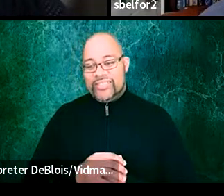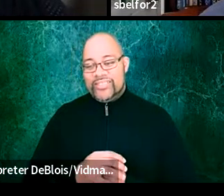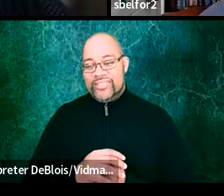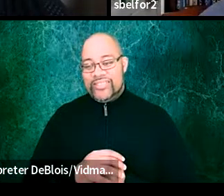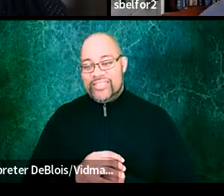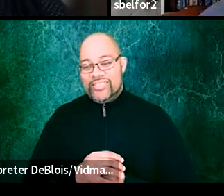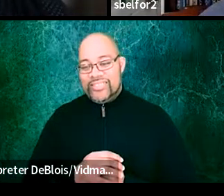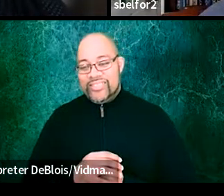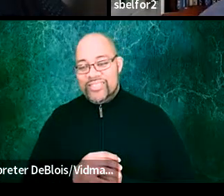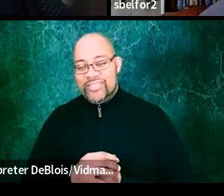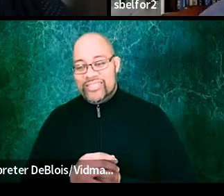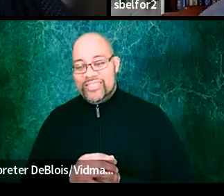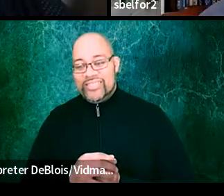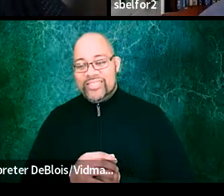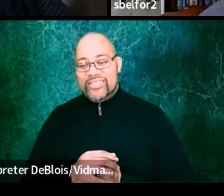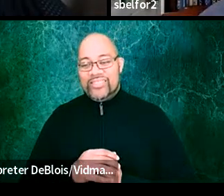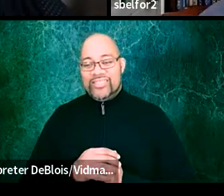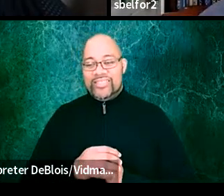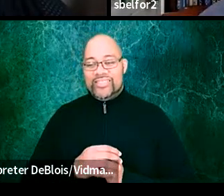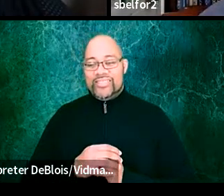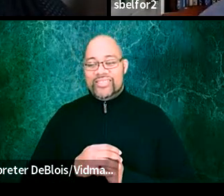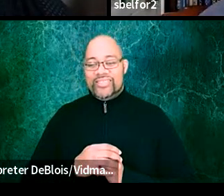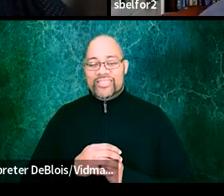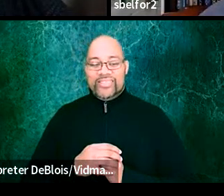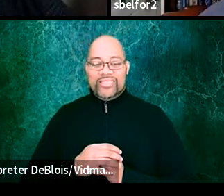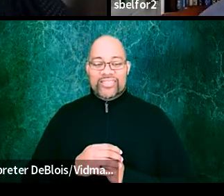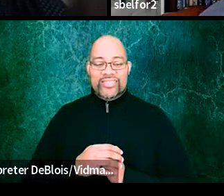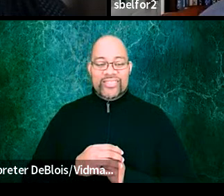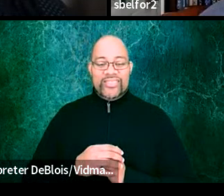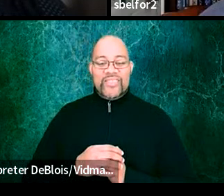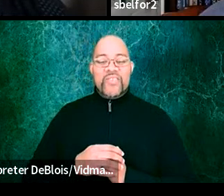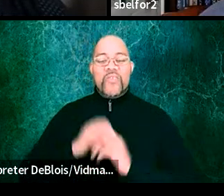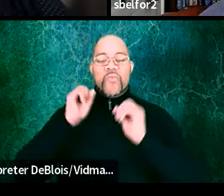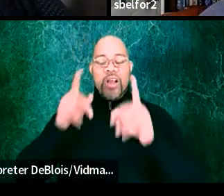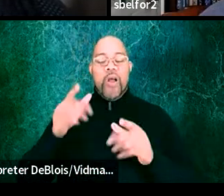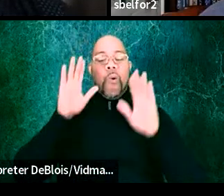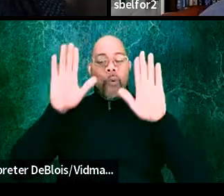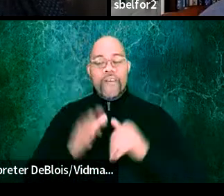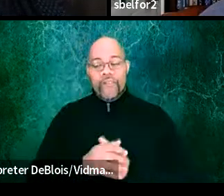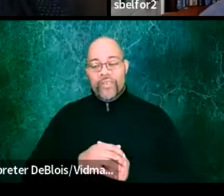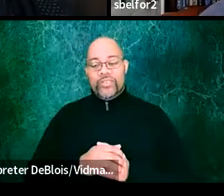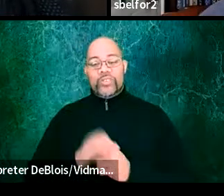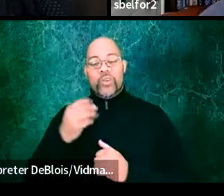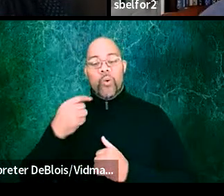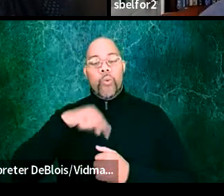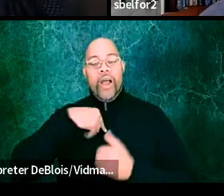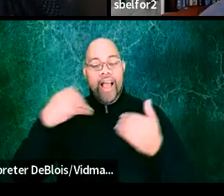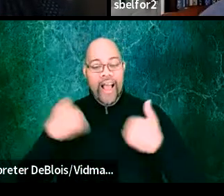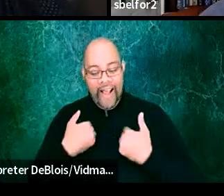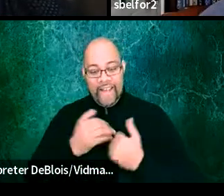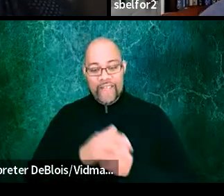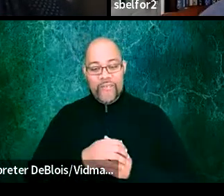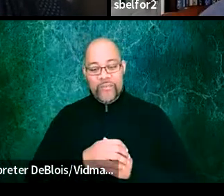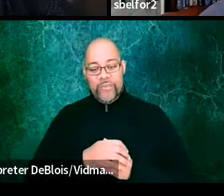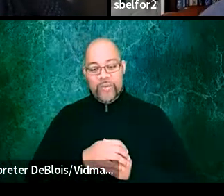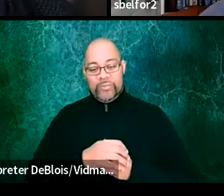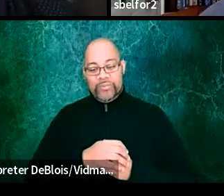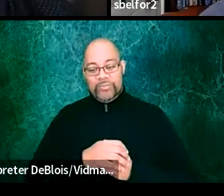I think there's one in the chat as well. Yeah. another Asia. one. Okay, wonderful. So we've got